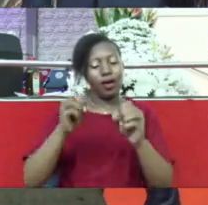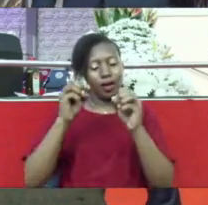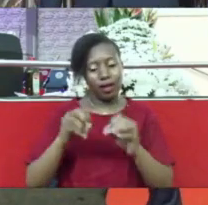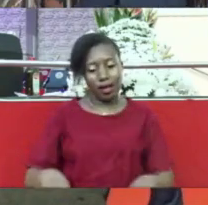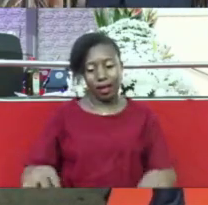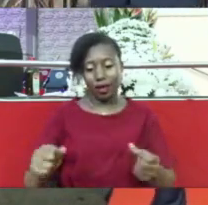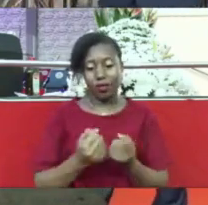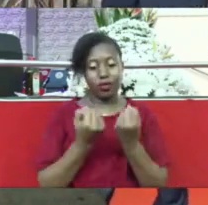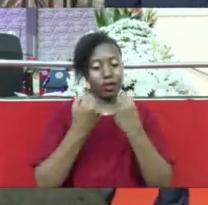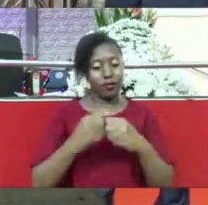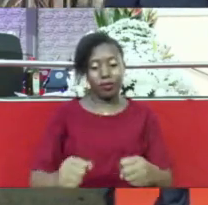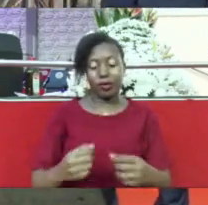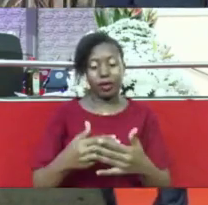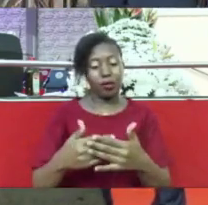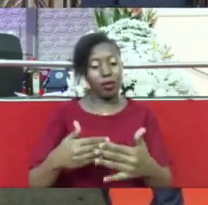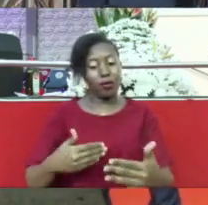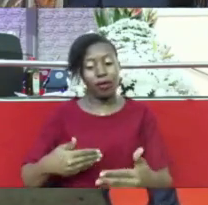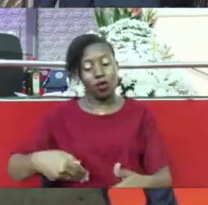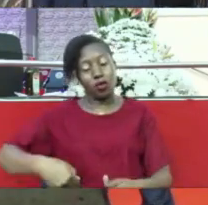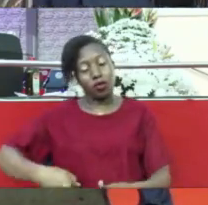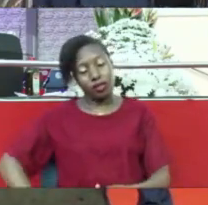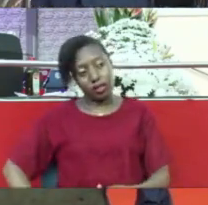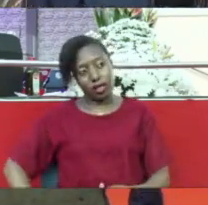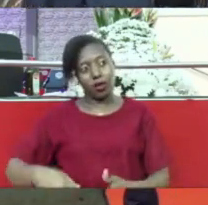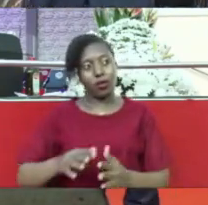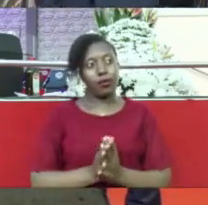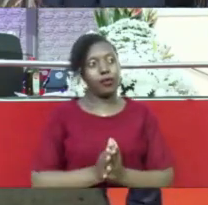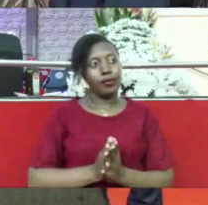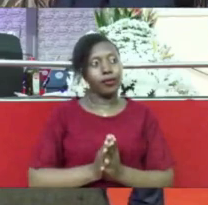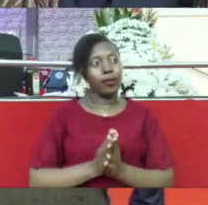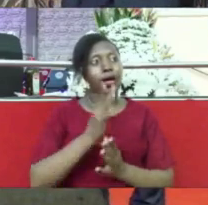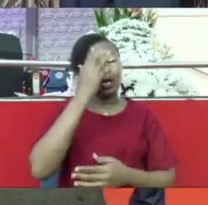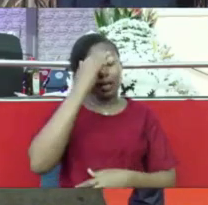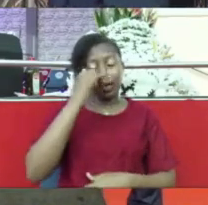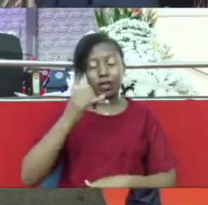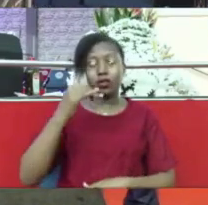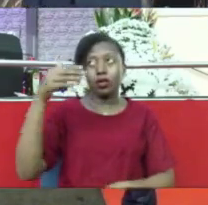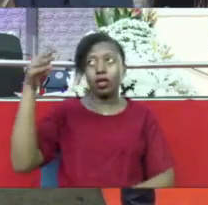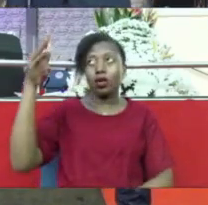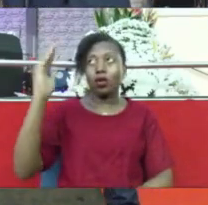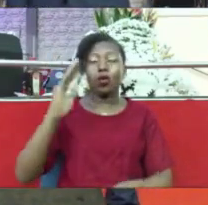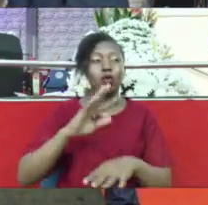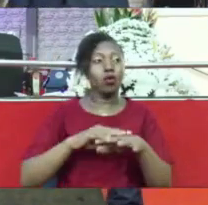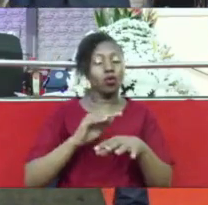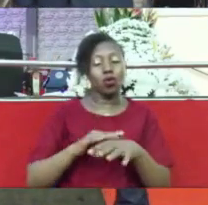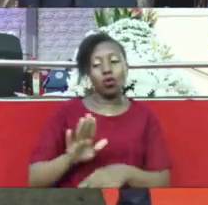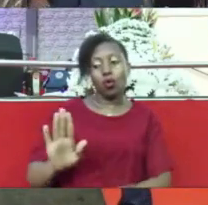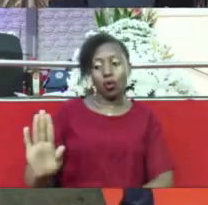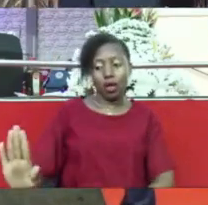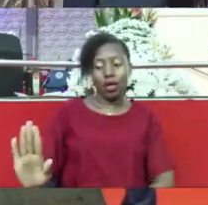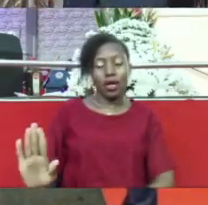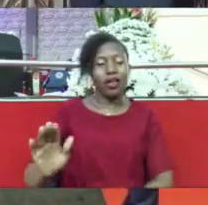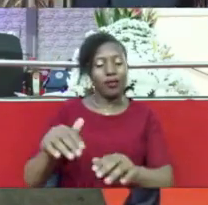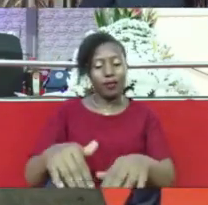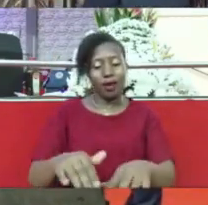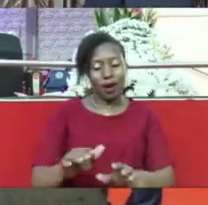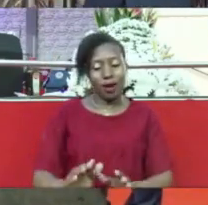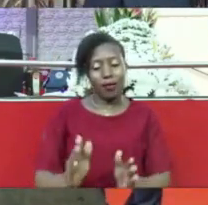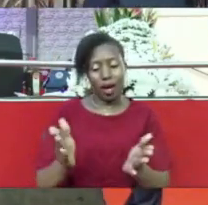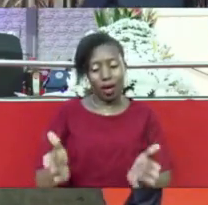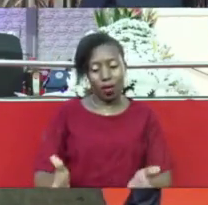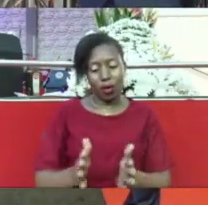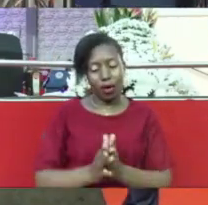impossible before him. Hakuna kitu kingemshinda kupenya. No wonder God called him a borrower. Niposa Mungu akamuita